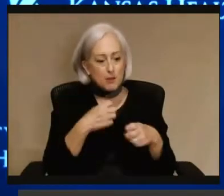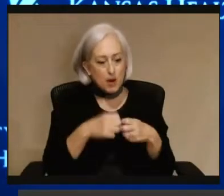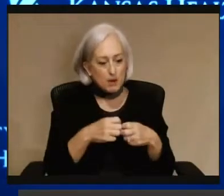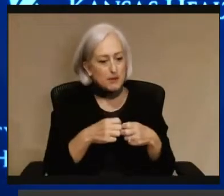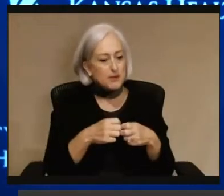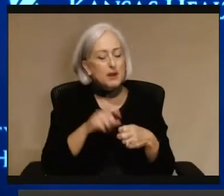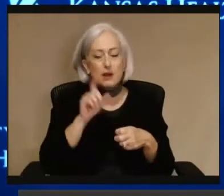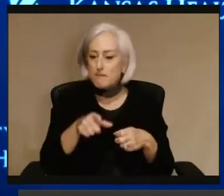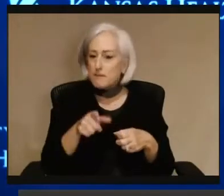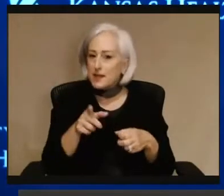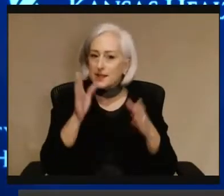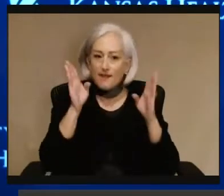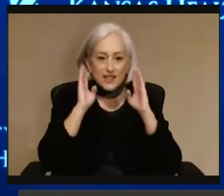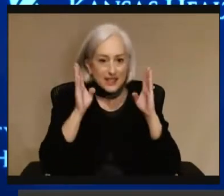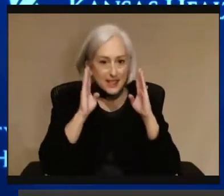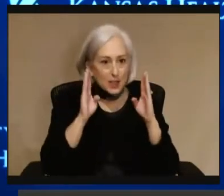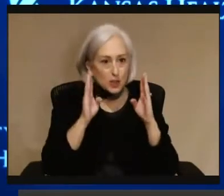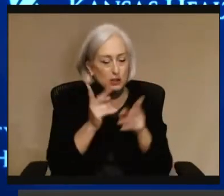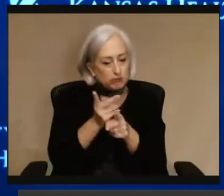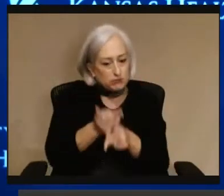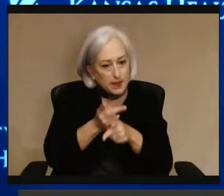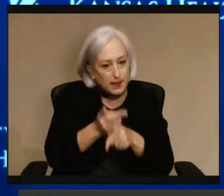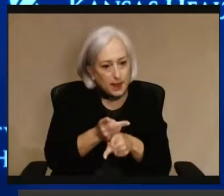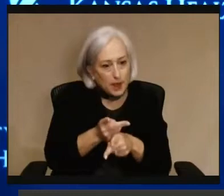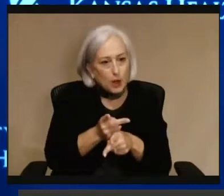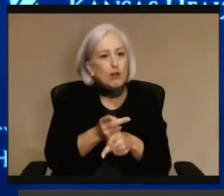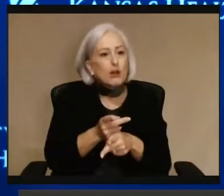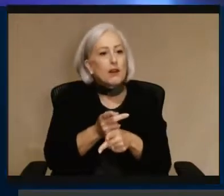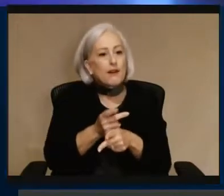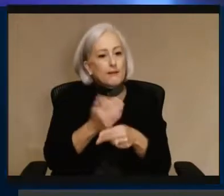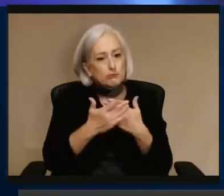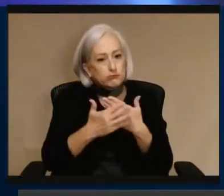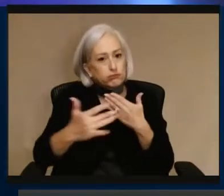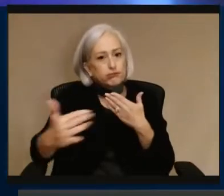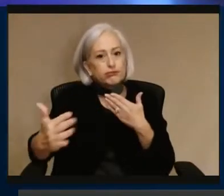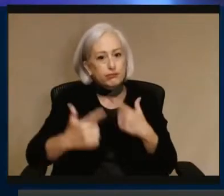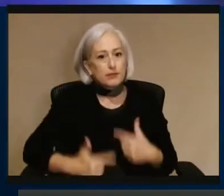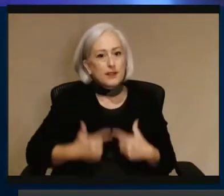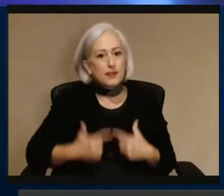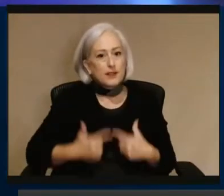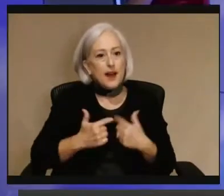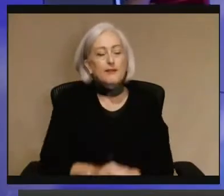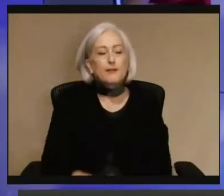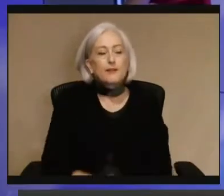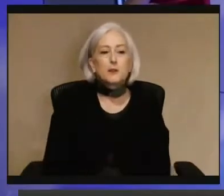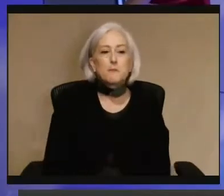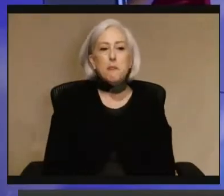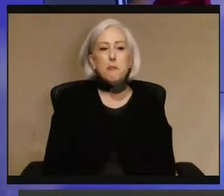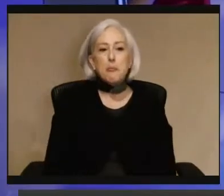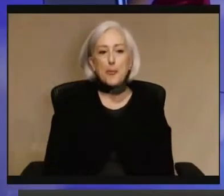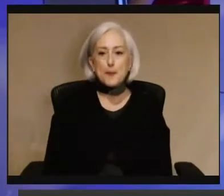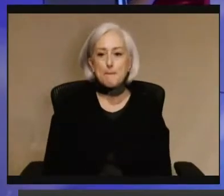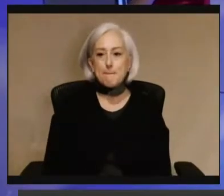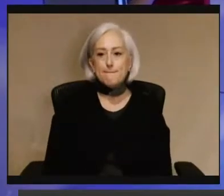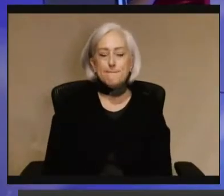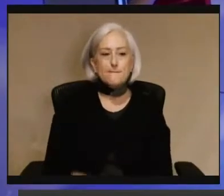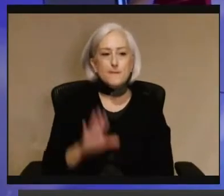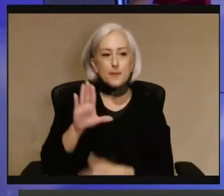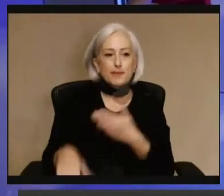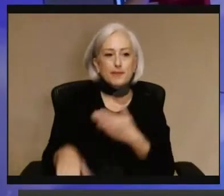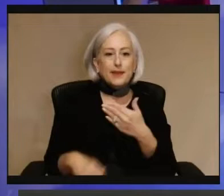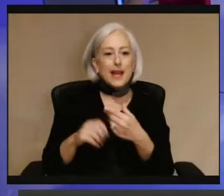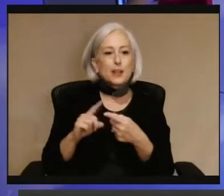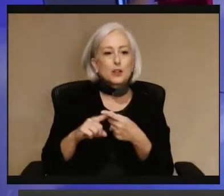and caring throughout the entire life course. Yeah, please. Touch on something real quick. And so, kind of piggybacking off of what Dr. Nawalnik